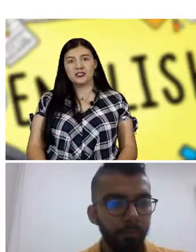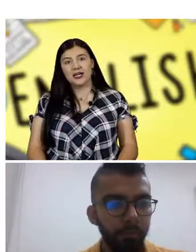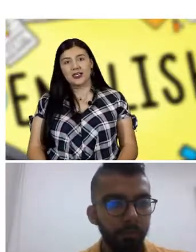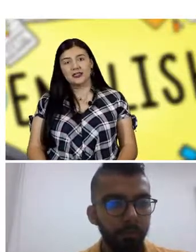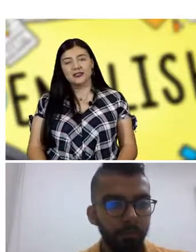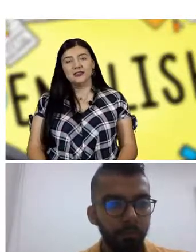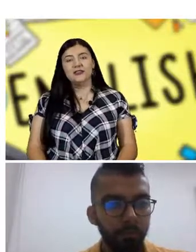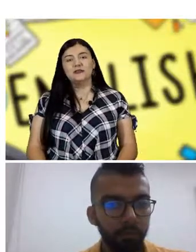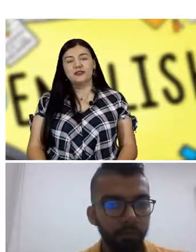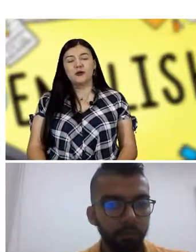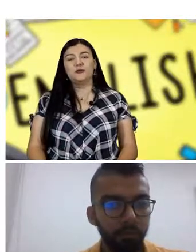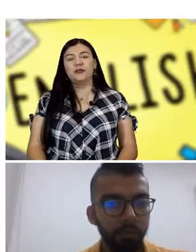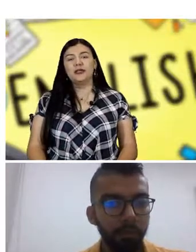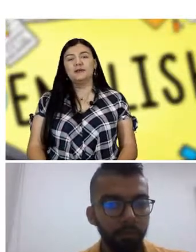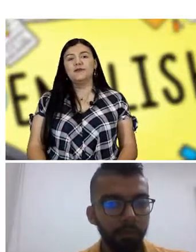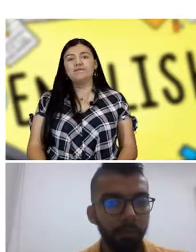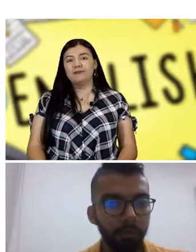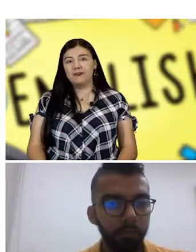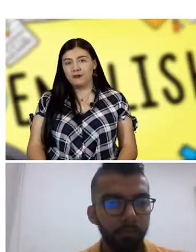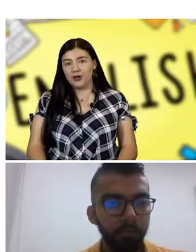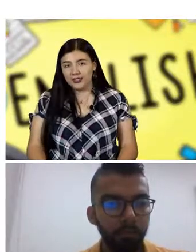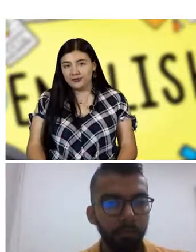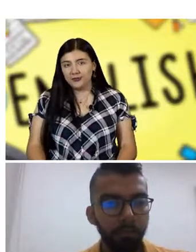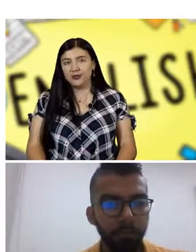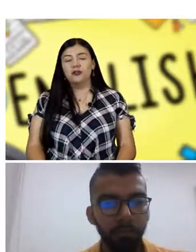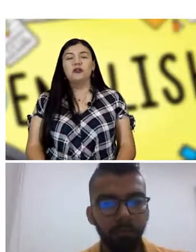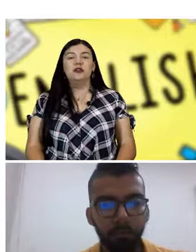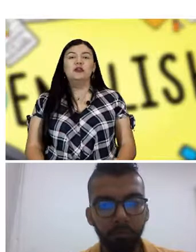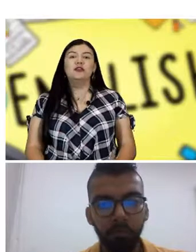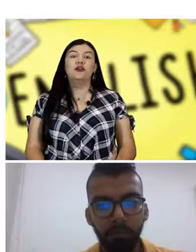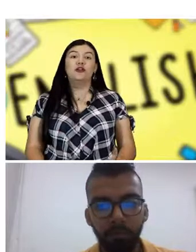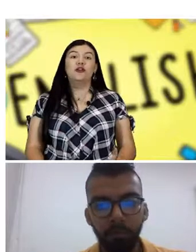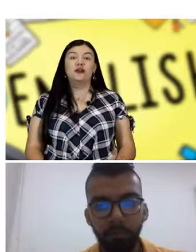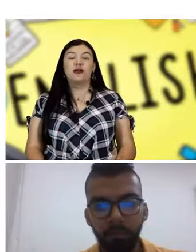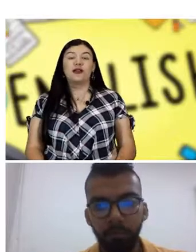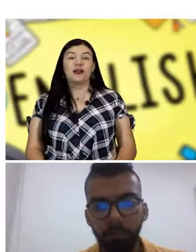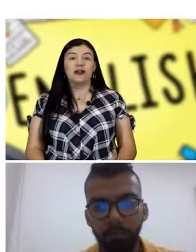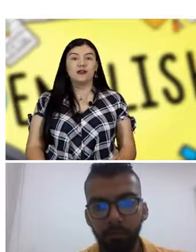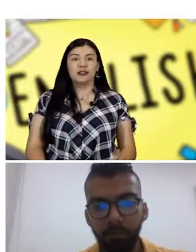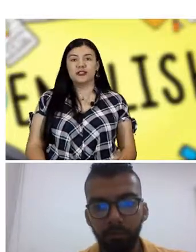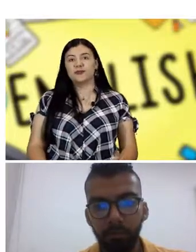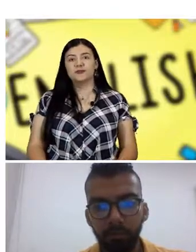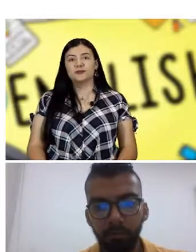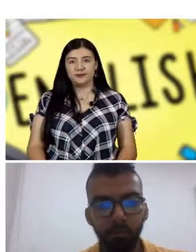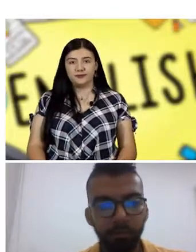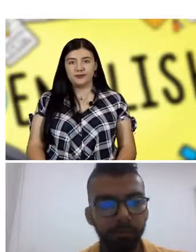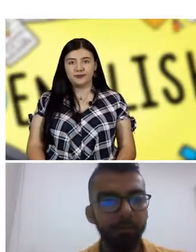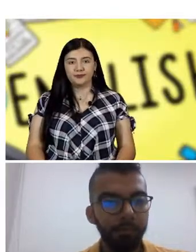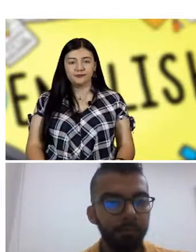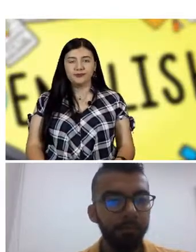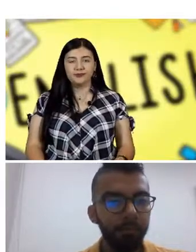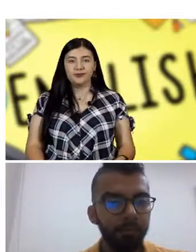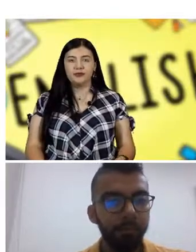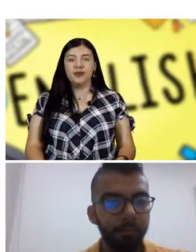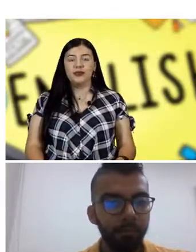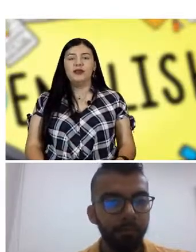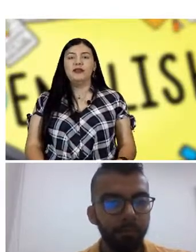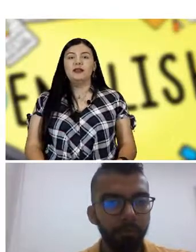heart attack. That would be the phrase for dolor o ataque al corazón.